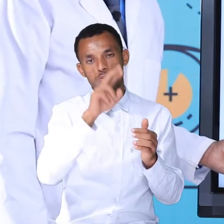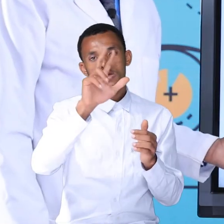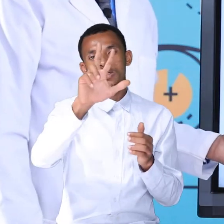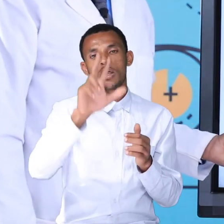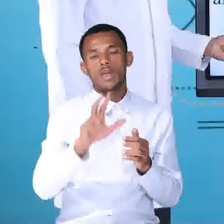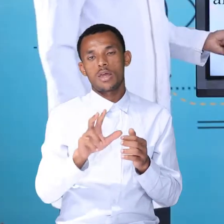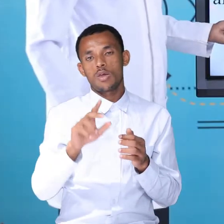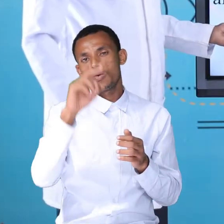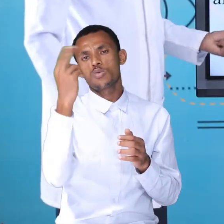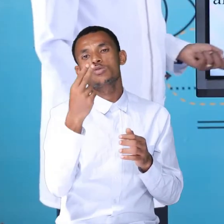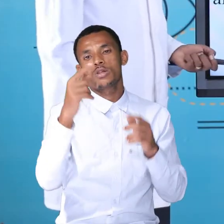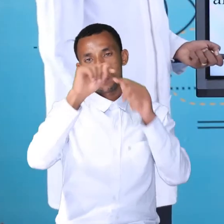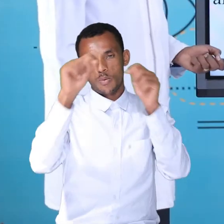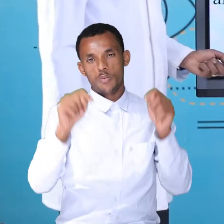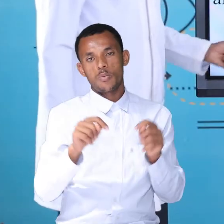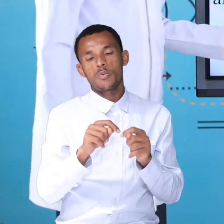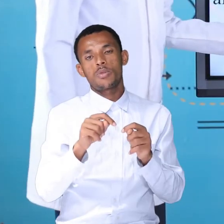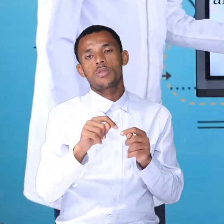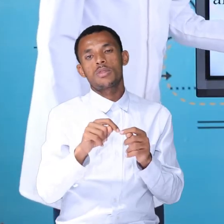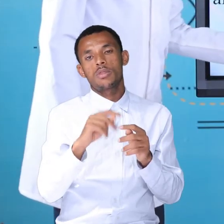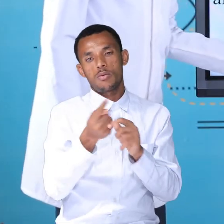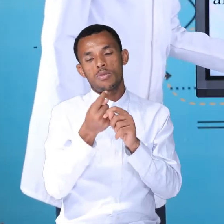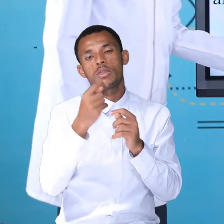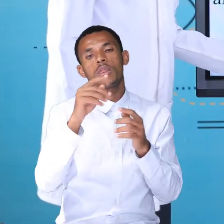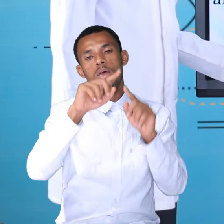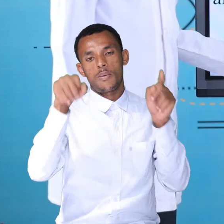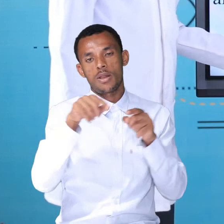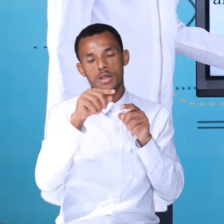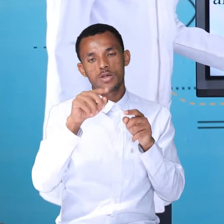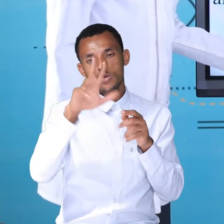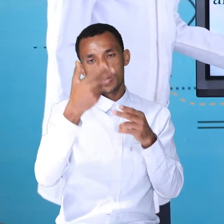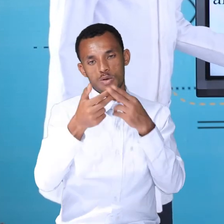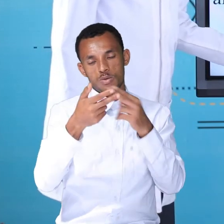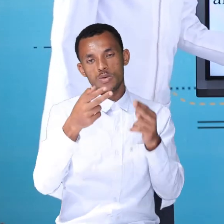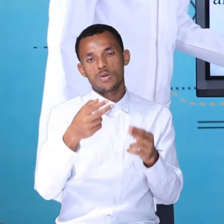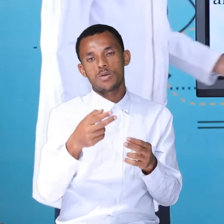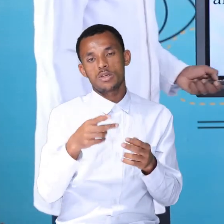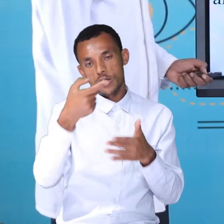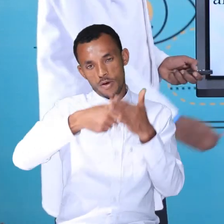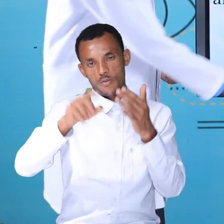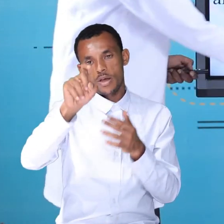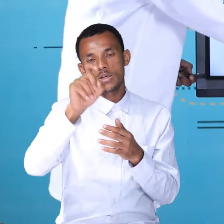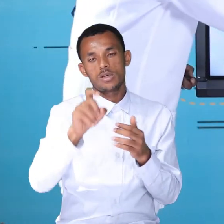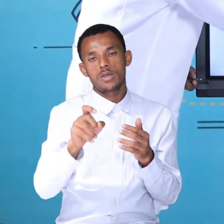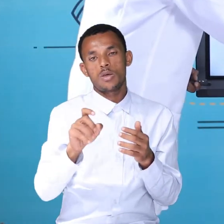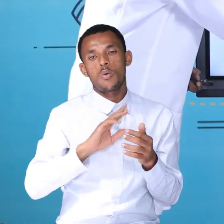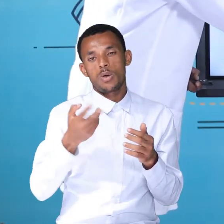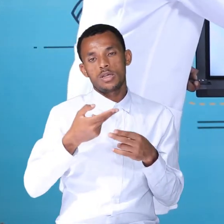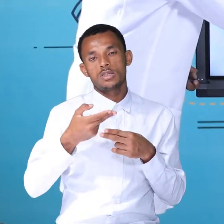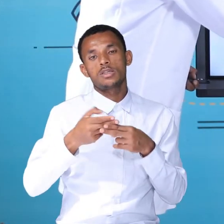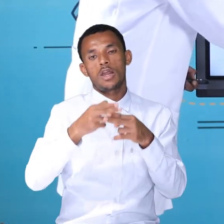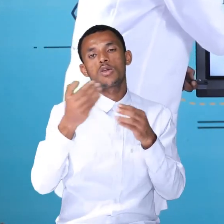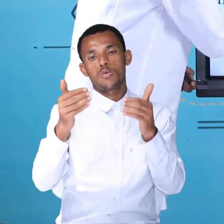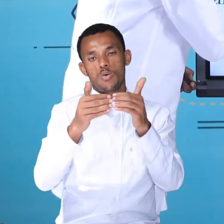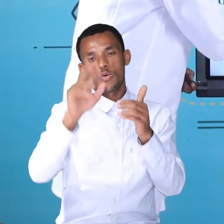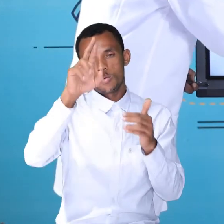it was root 3. You have to use trigonometric table. 3 plus y is over 3 root 3 times y it comes, because the values of x,